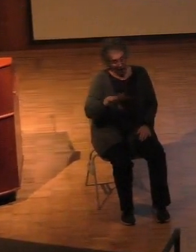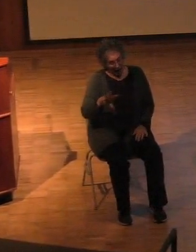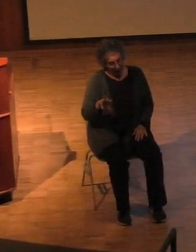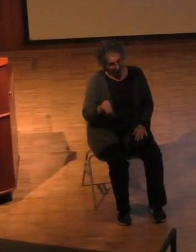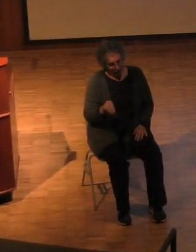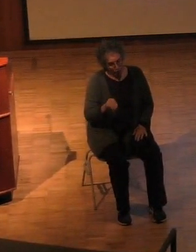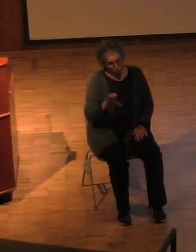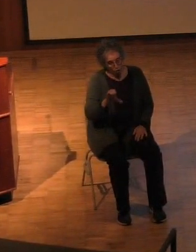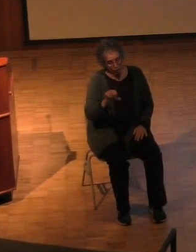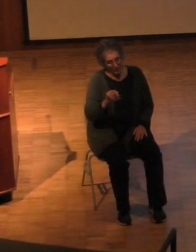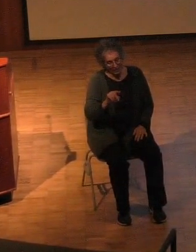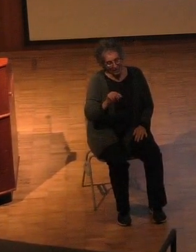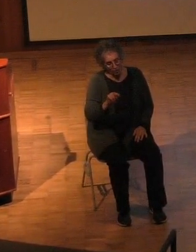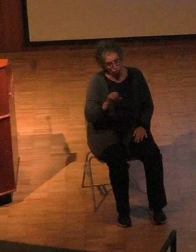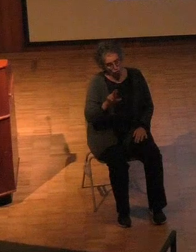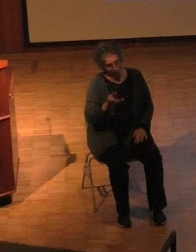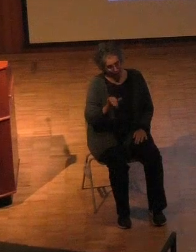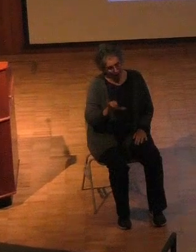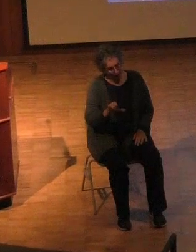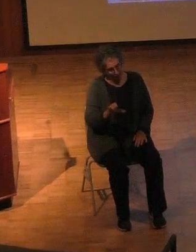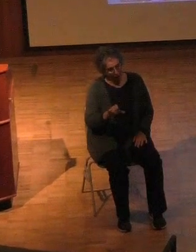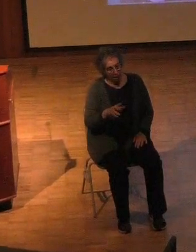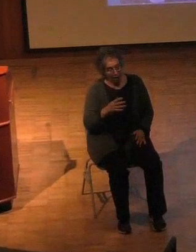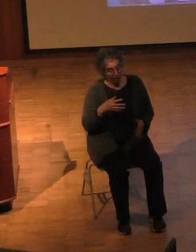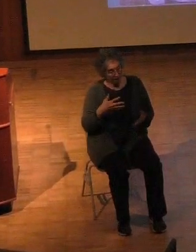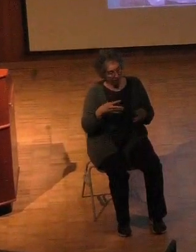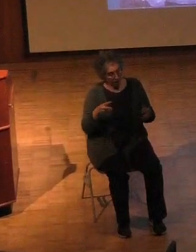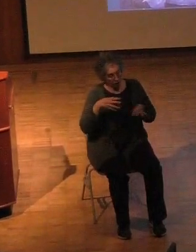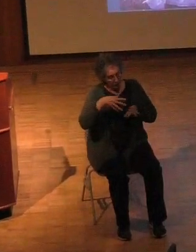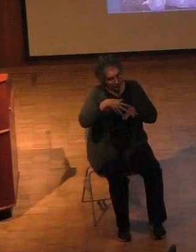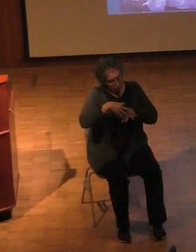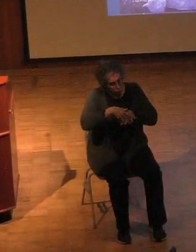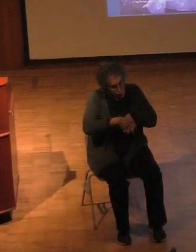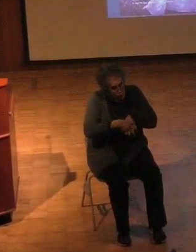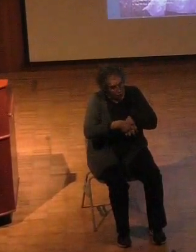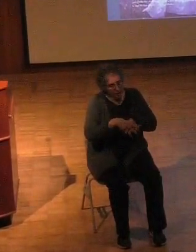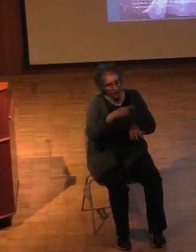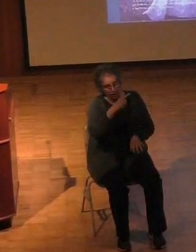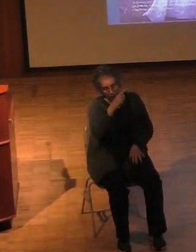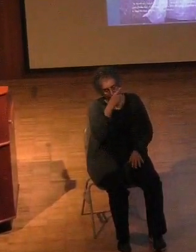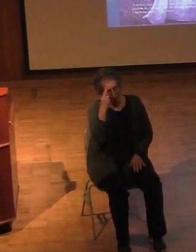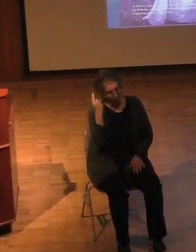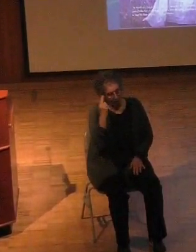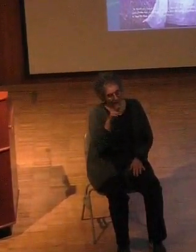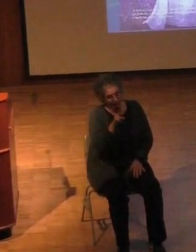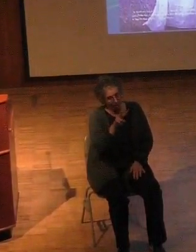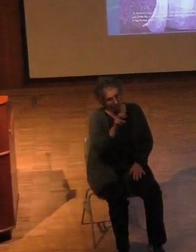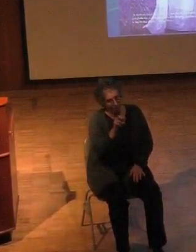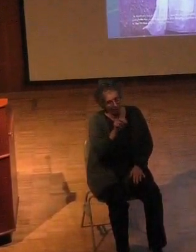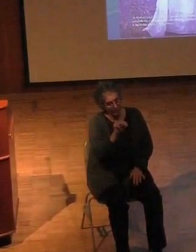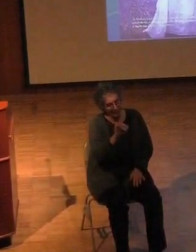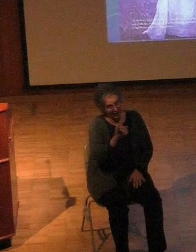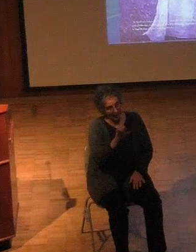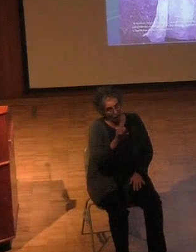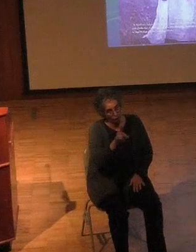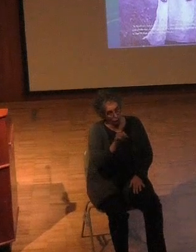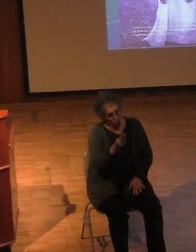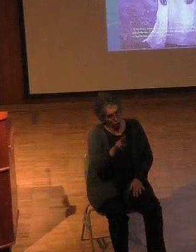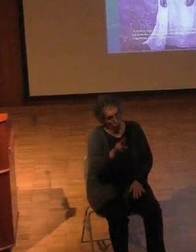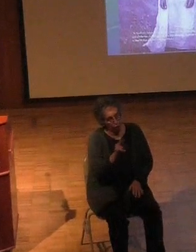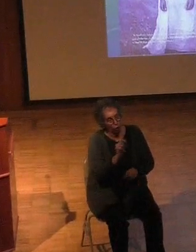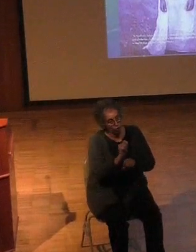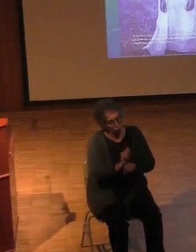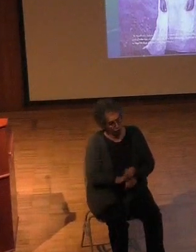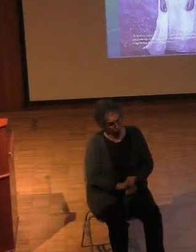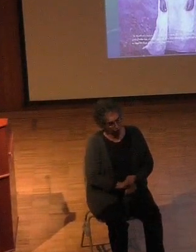Afrocentric, if you will, very steeped in the black vernacular tradition. Grew up that, have to code switch all the time.